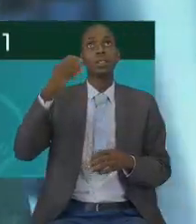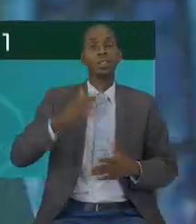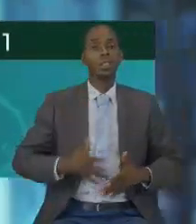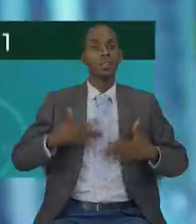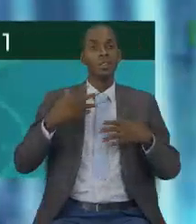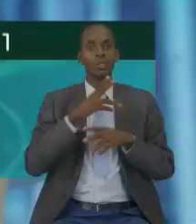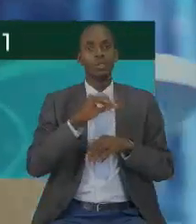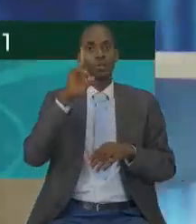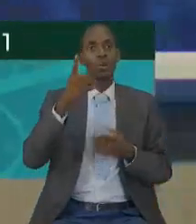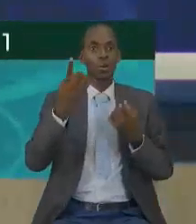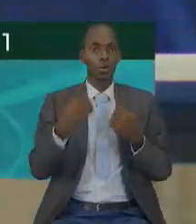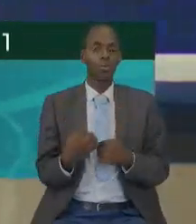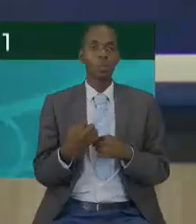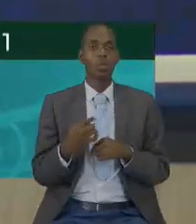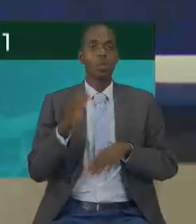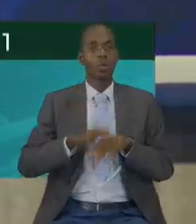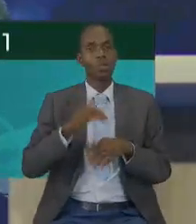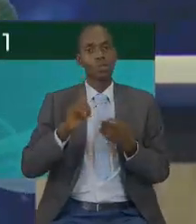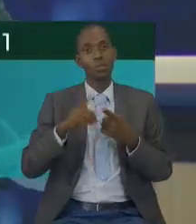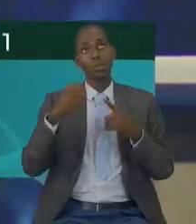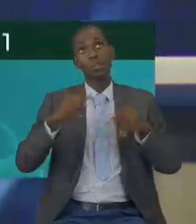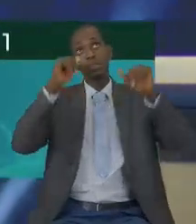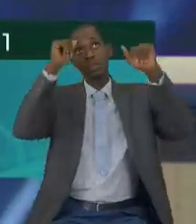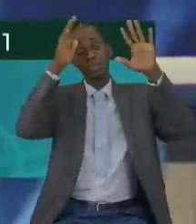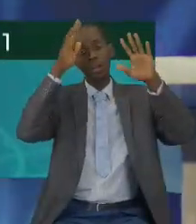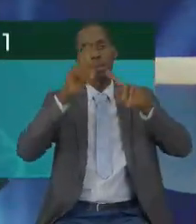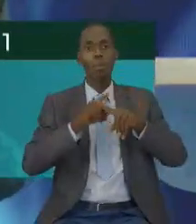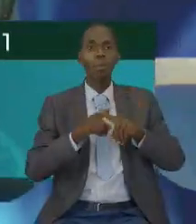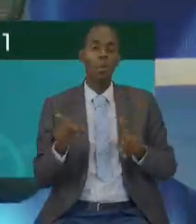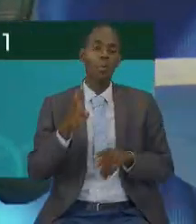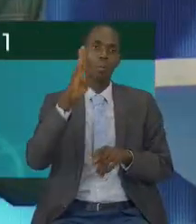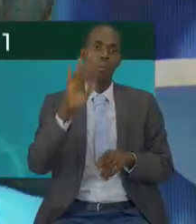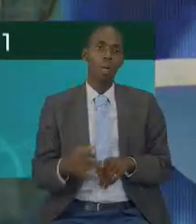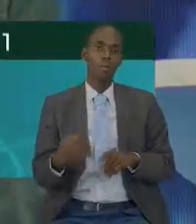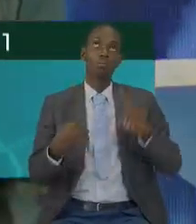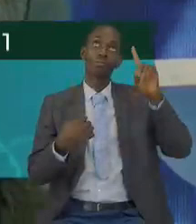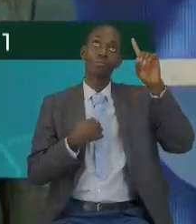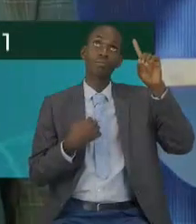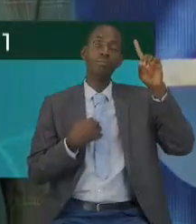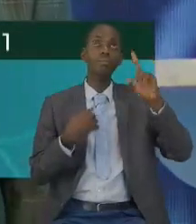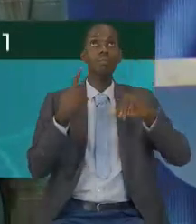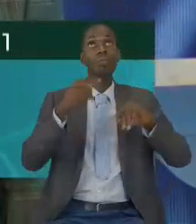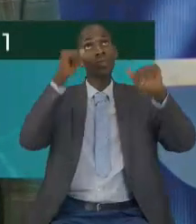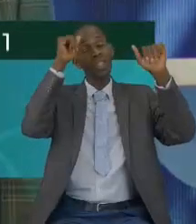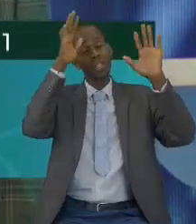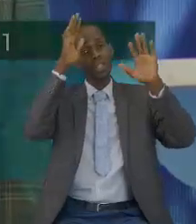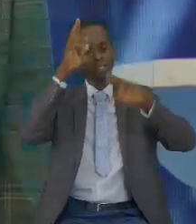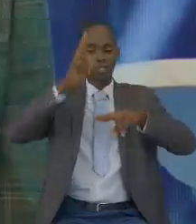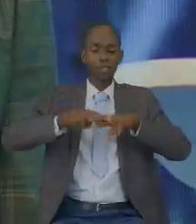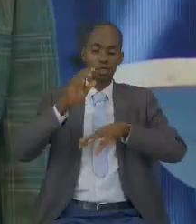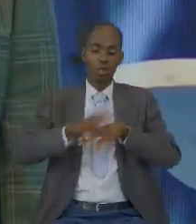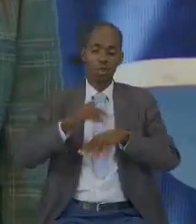man cometh unto the Father but by me. The Father seated on the